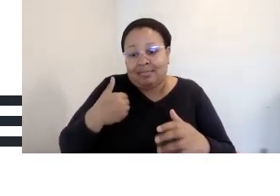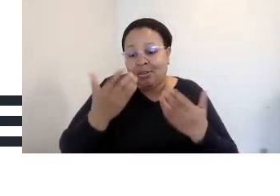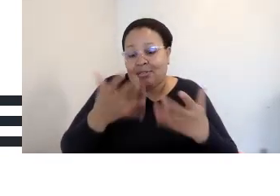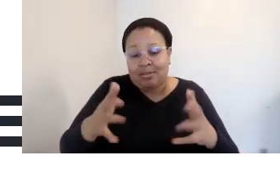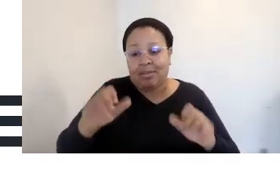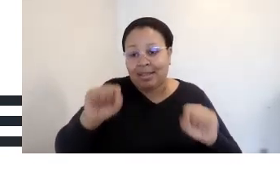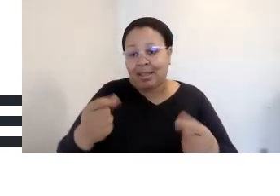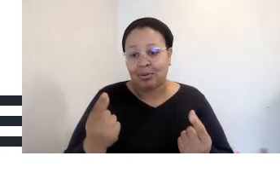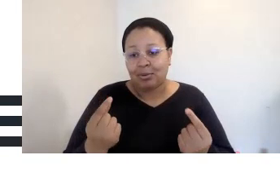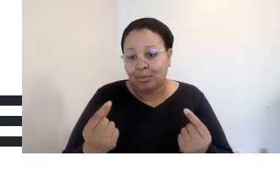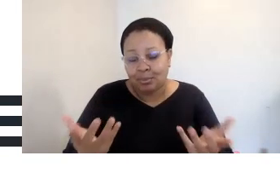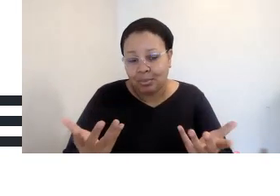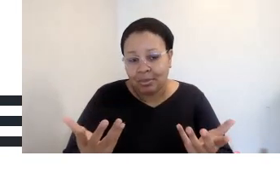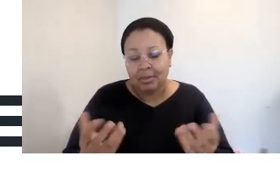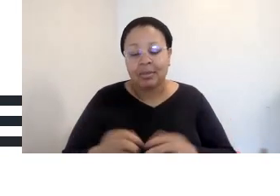use